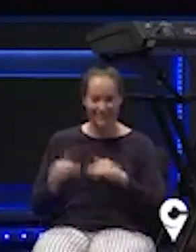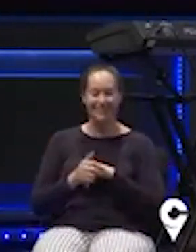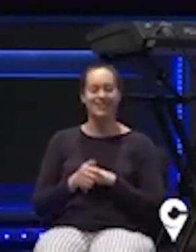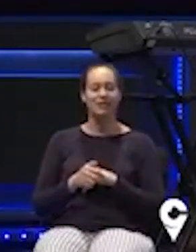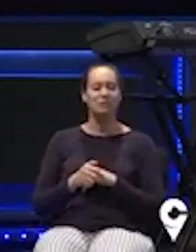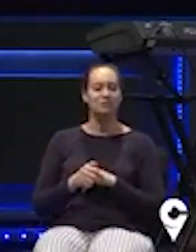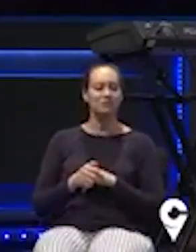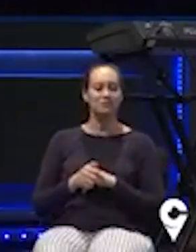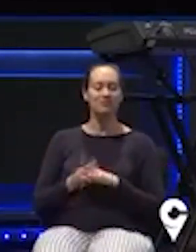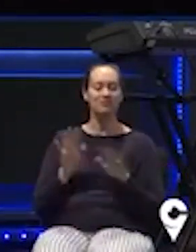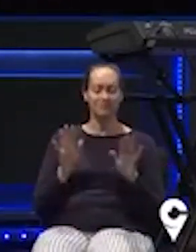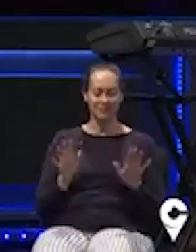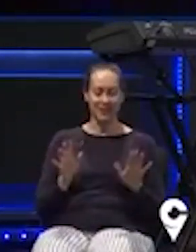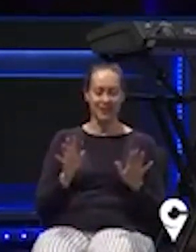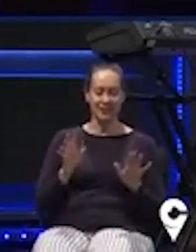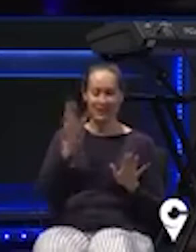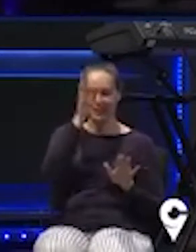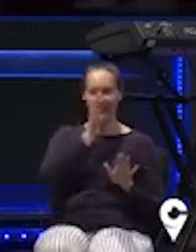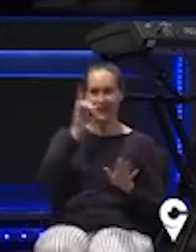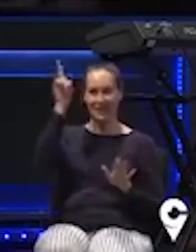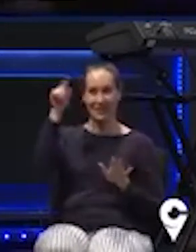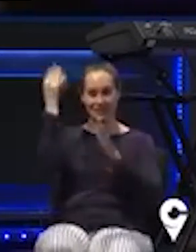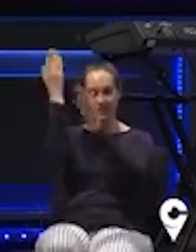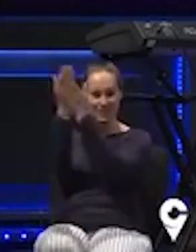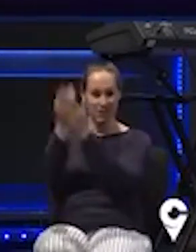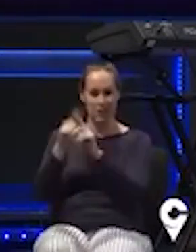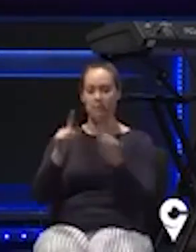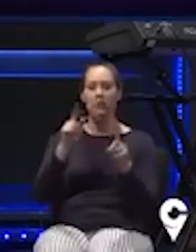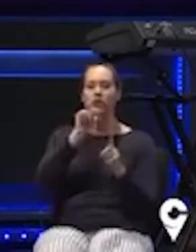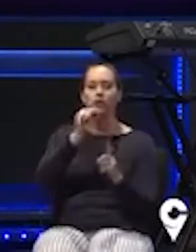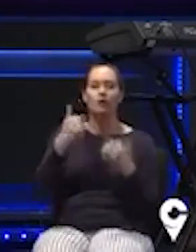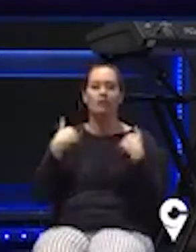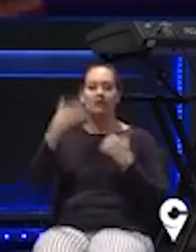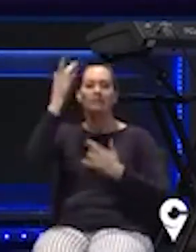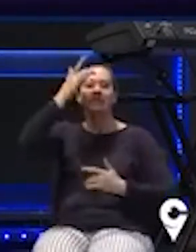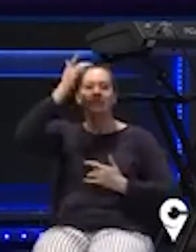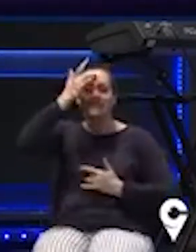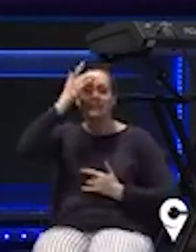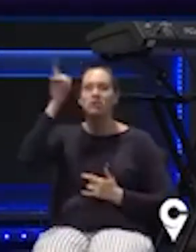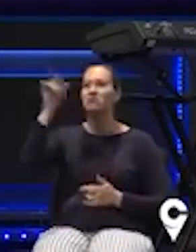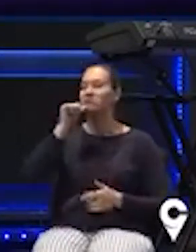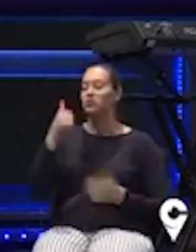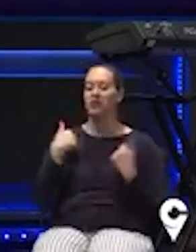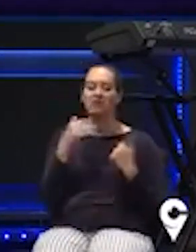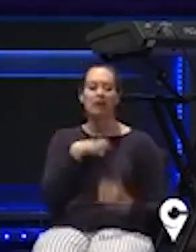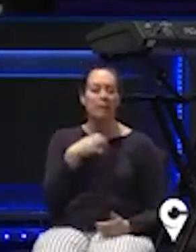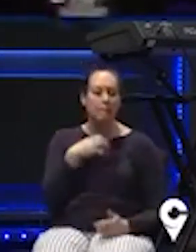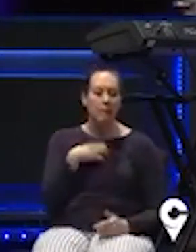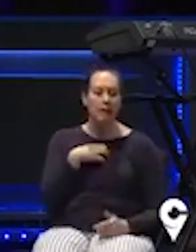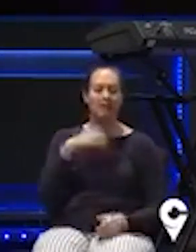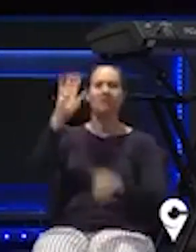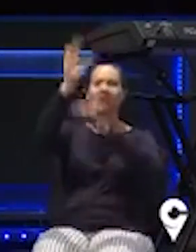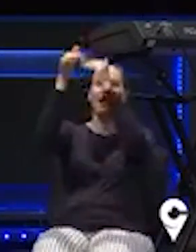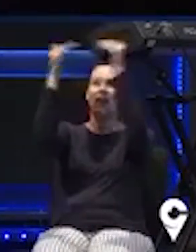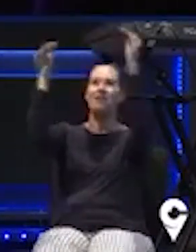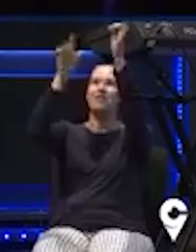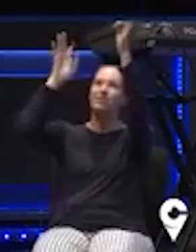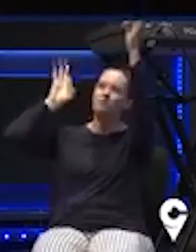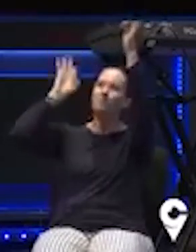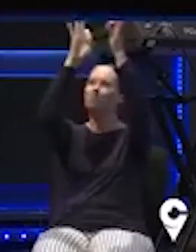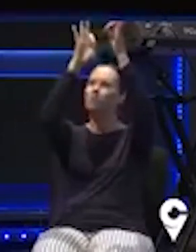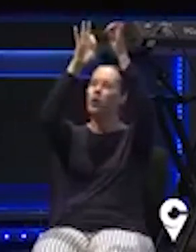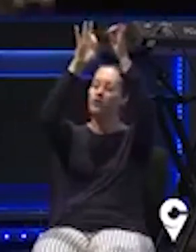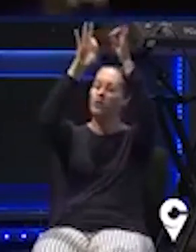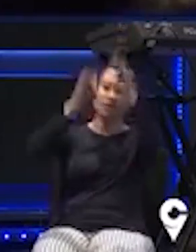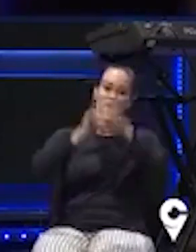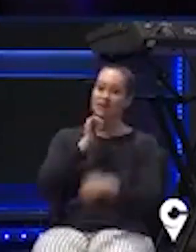are, he's been voted on, he's there. There's no disease in heaven. There's no complaints in heaven. Heaven is absolutely perfect, and that's